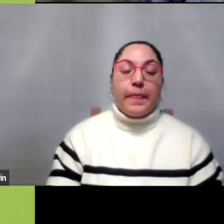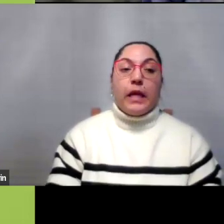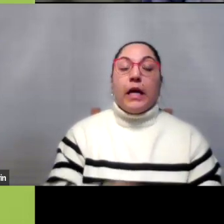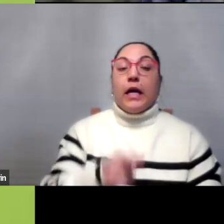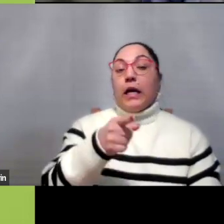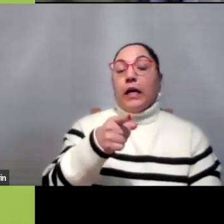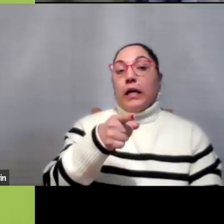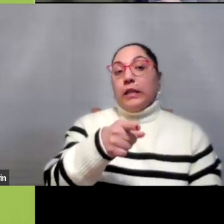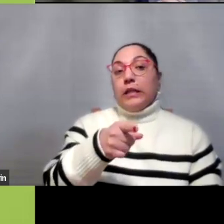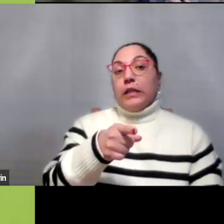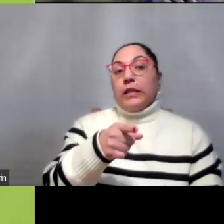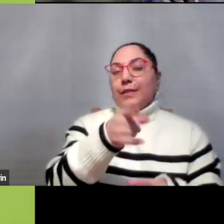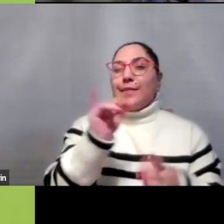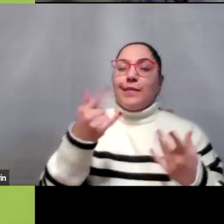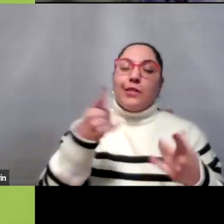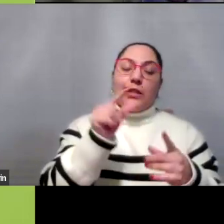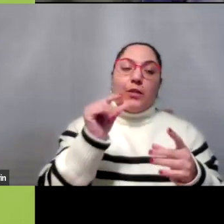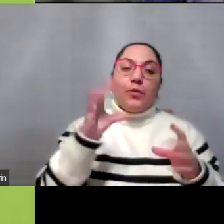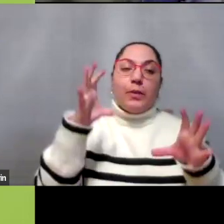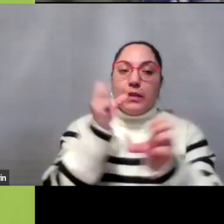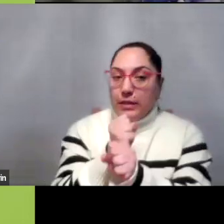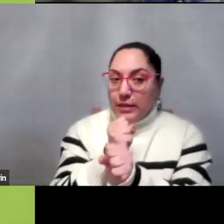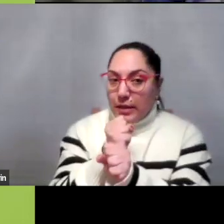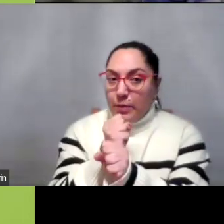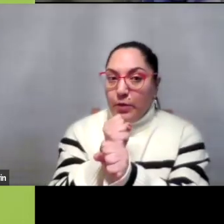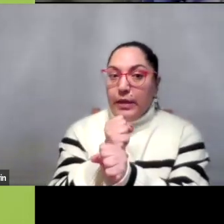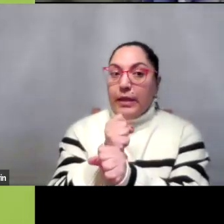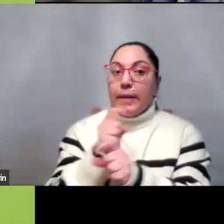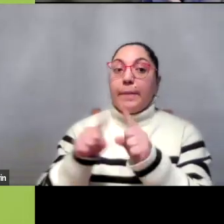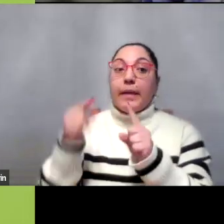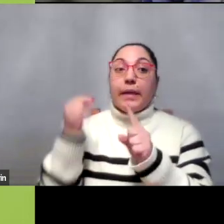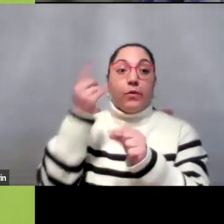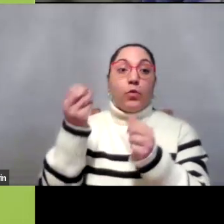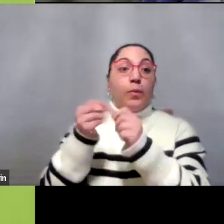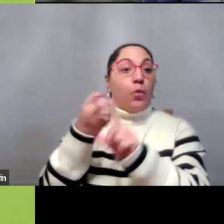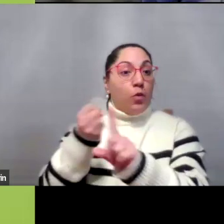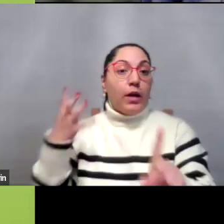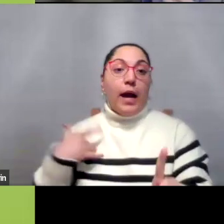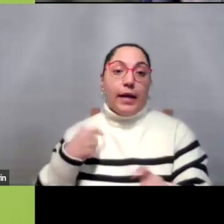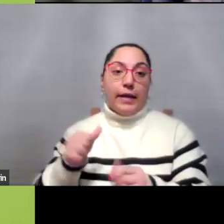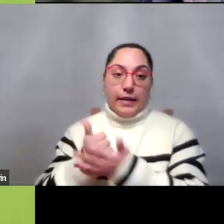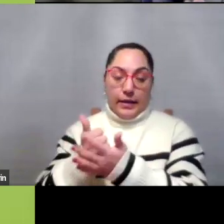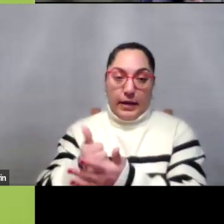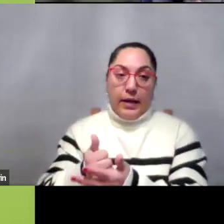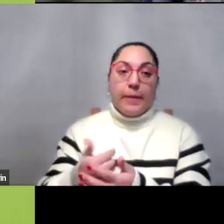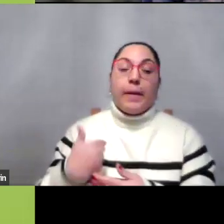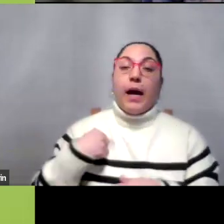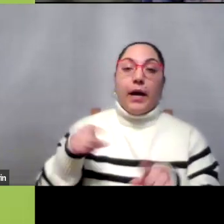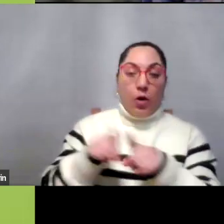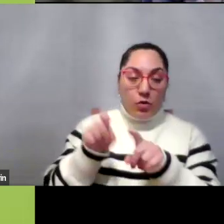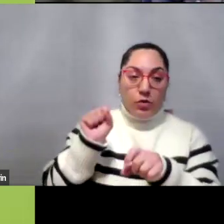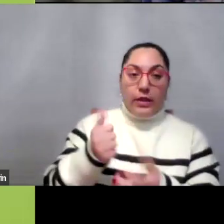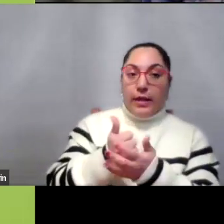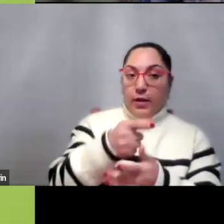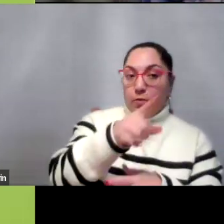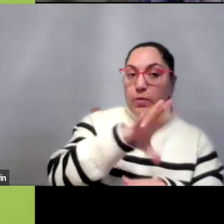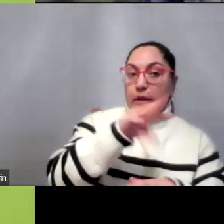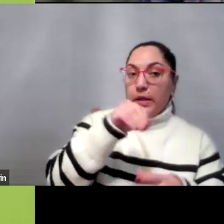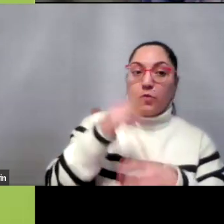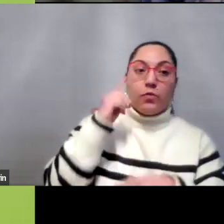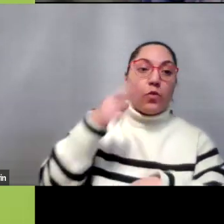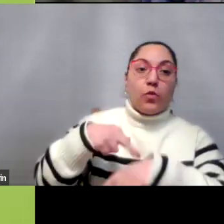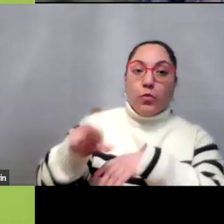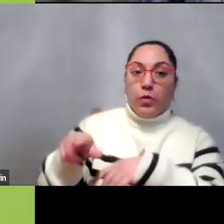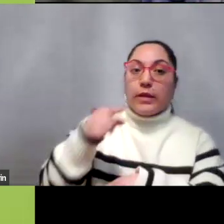This is for, I'm going to kind of briefly go over this, but I can also assist with making referrals. And this is usually children in 6th grade to